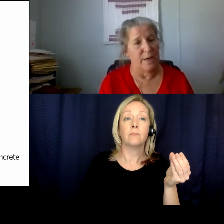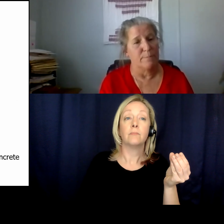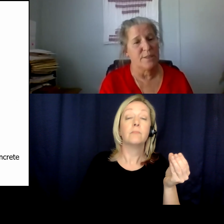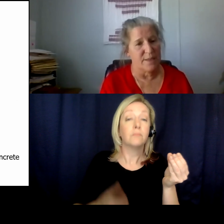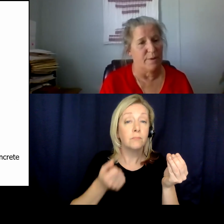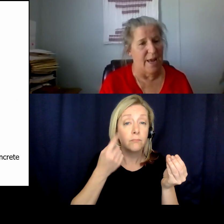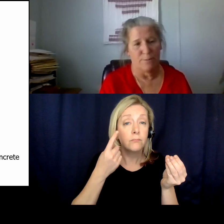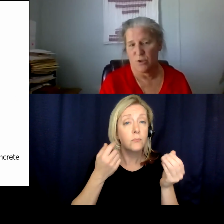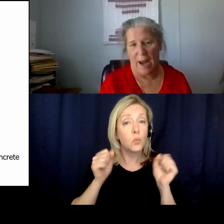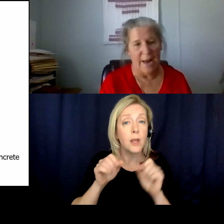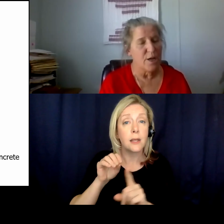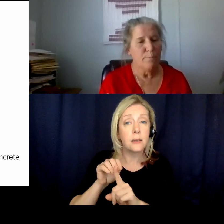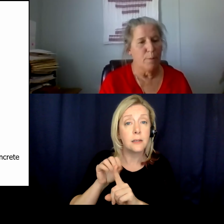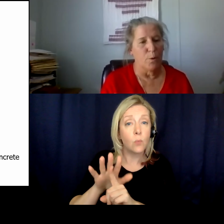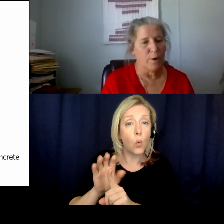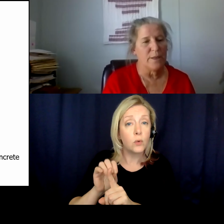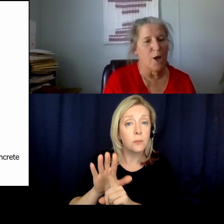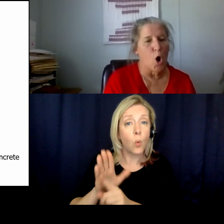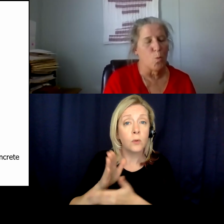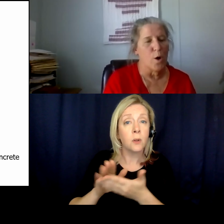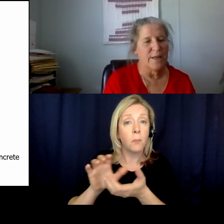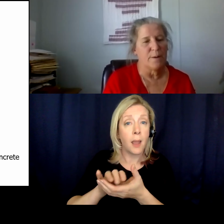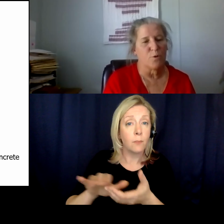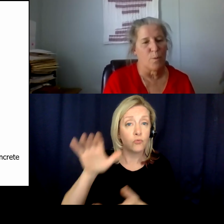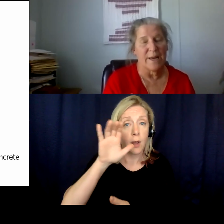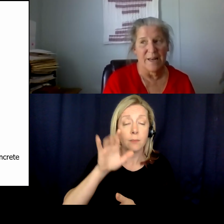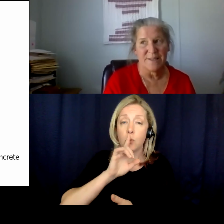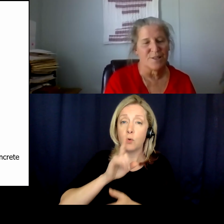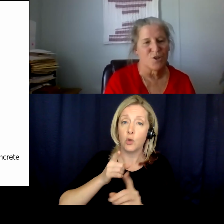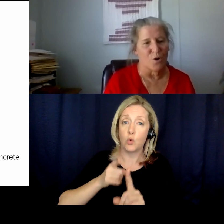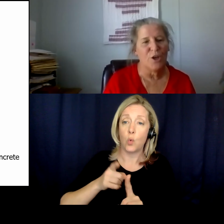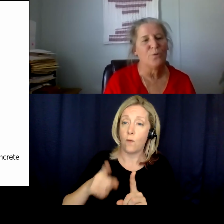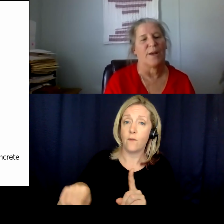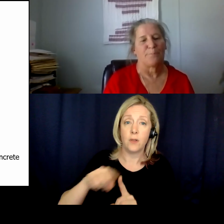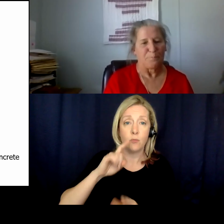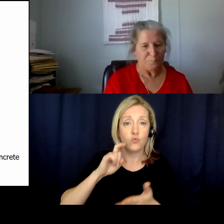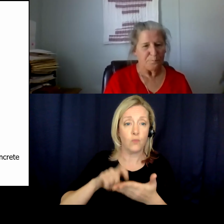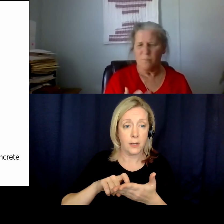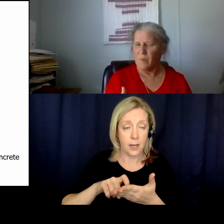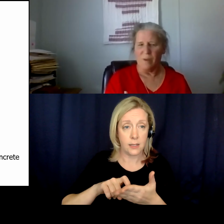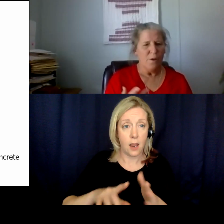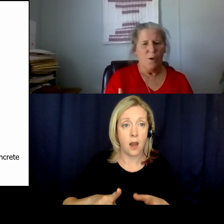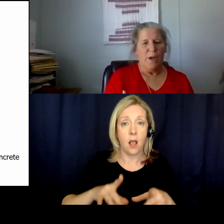exposing them to some of the abstract, but we really are wanting them to recognize and start using.